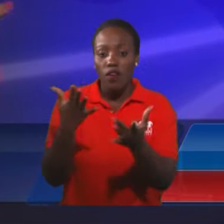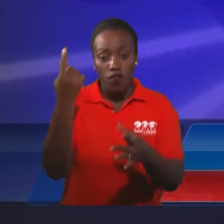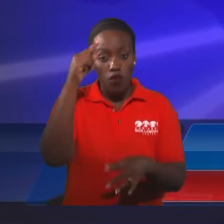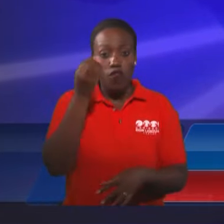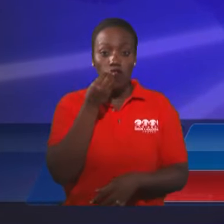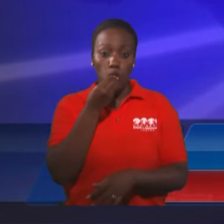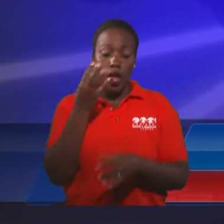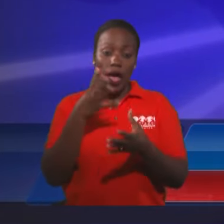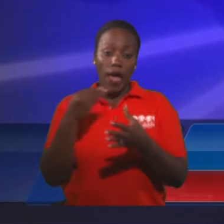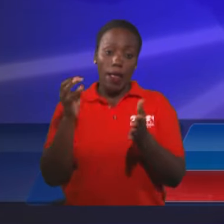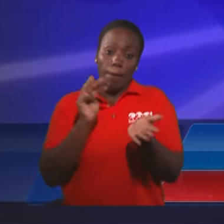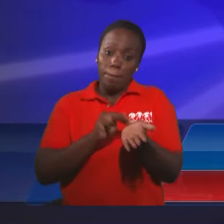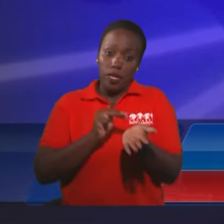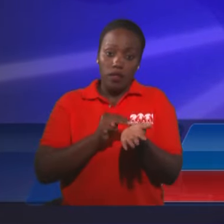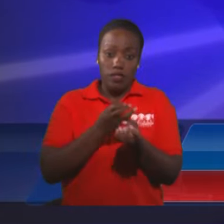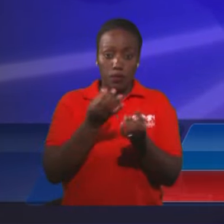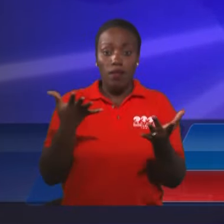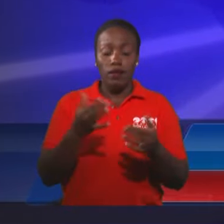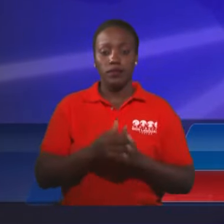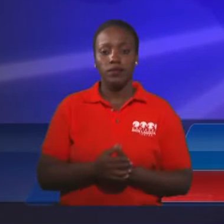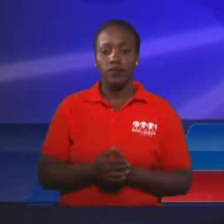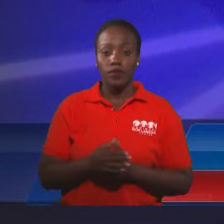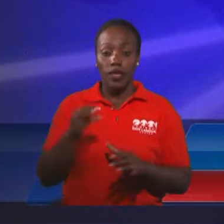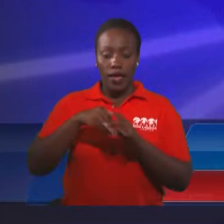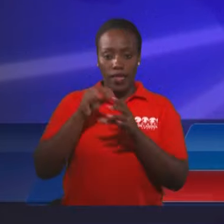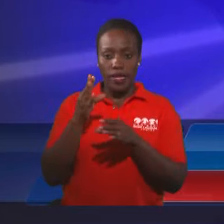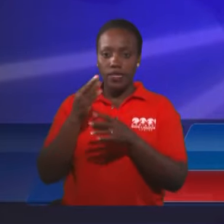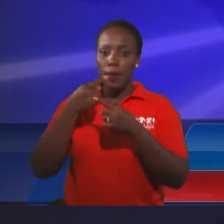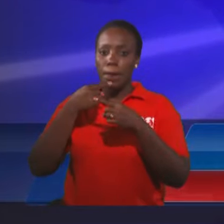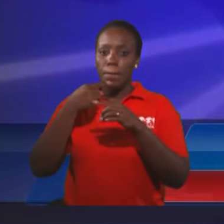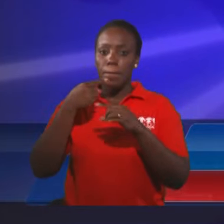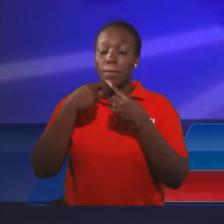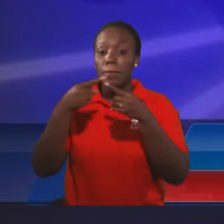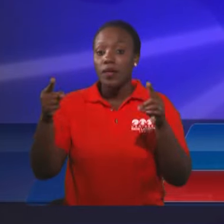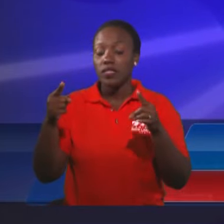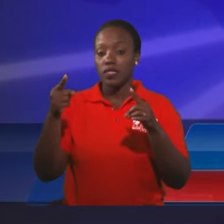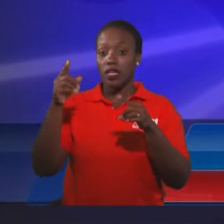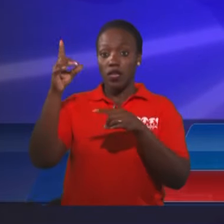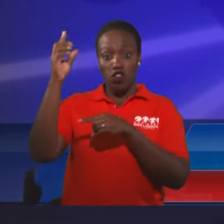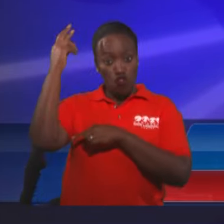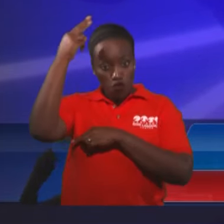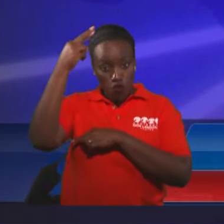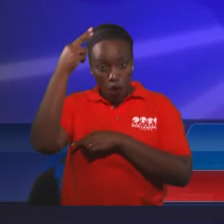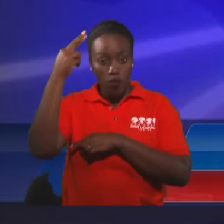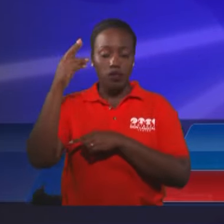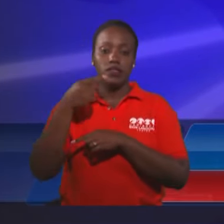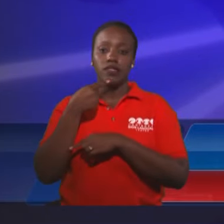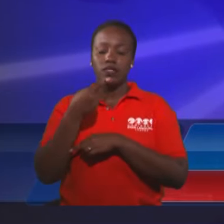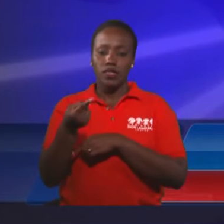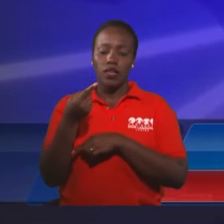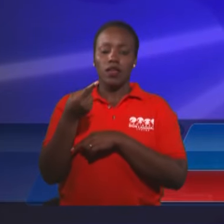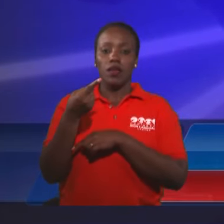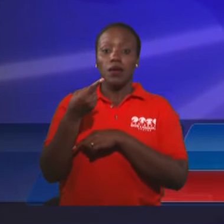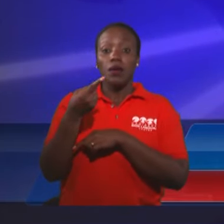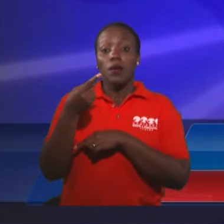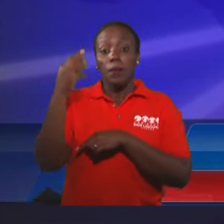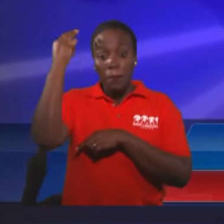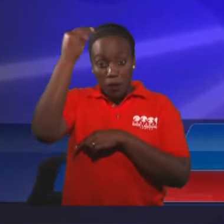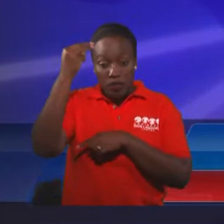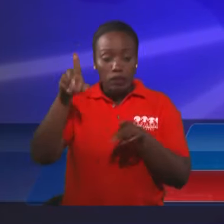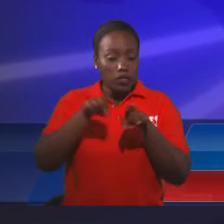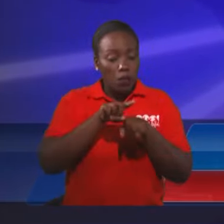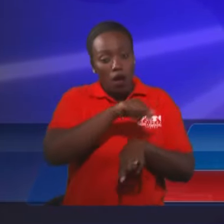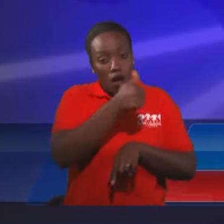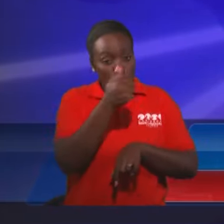and medical supplies to the suffering. In his Eid-ul-Fitr message, Prime Minister Dr. Keith Rowley said Muslims, like other religions, have